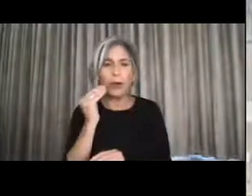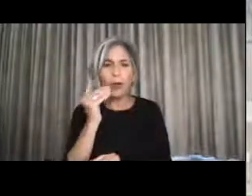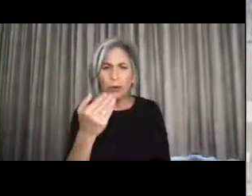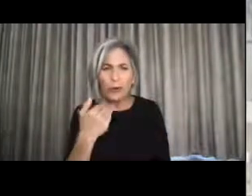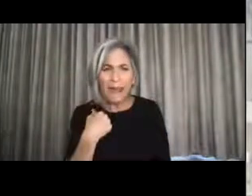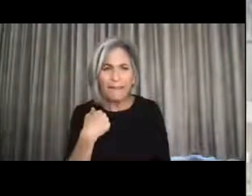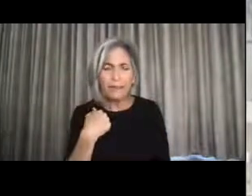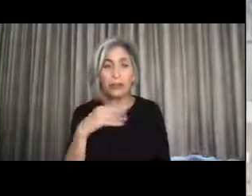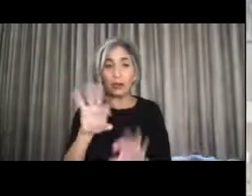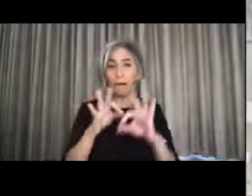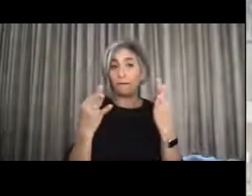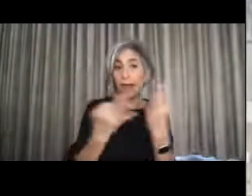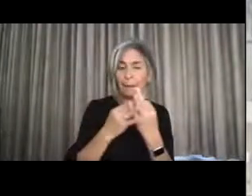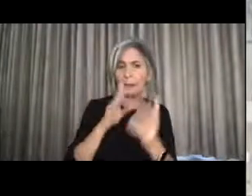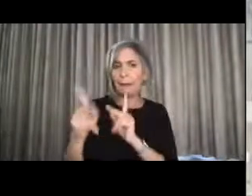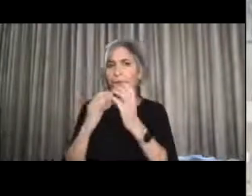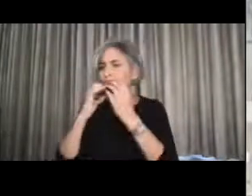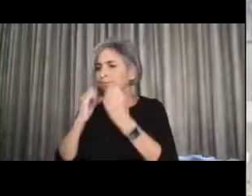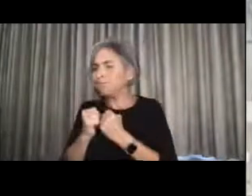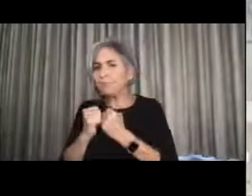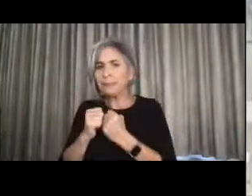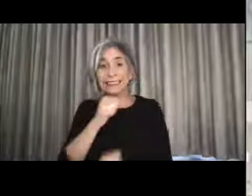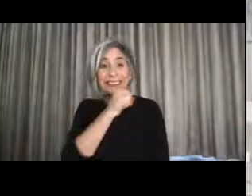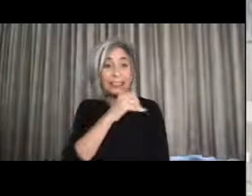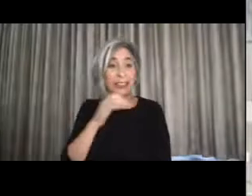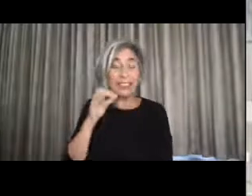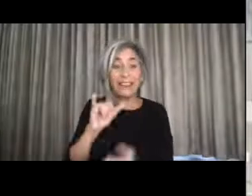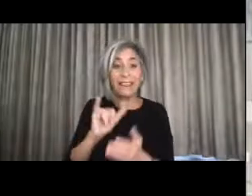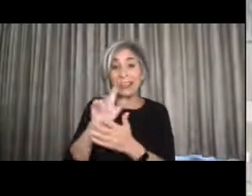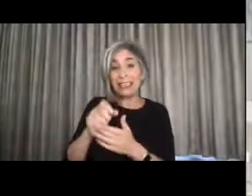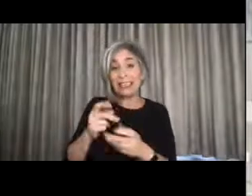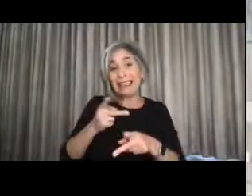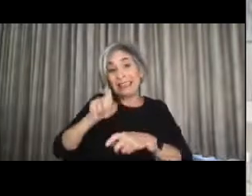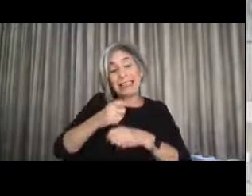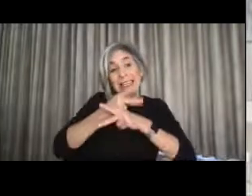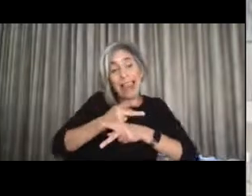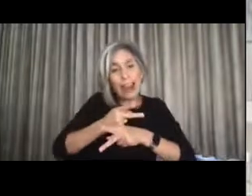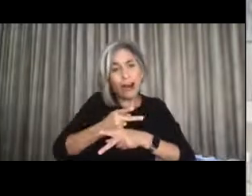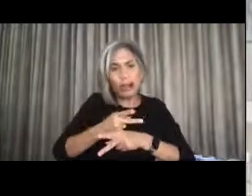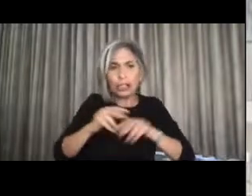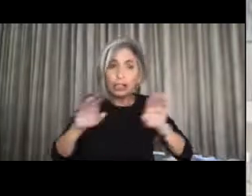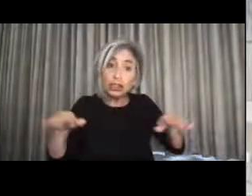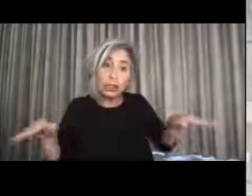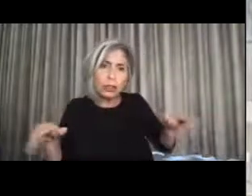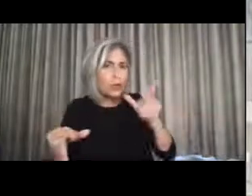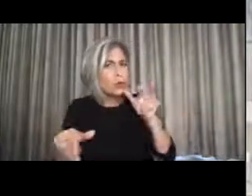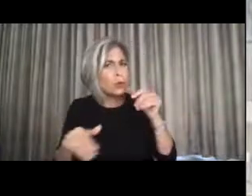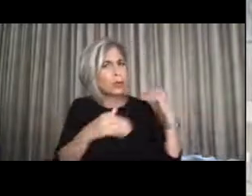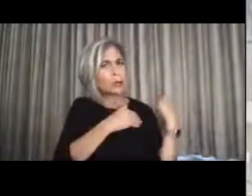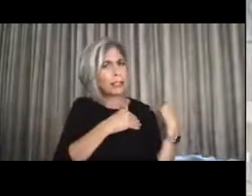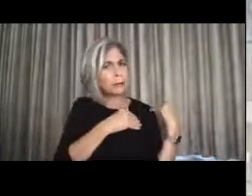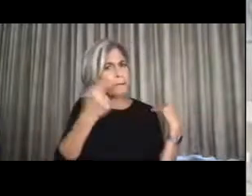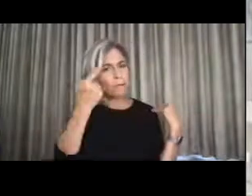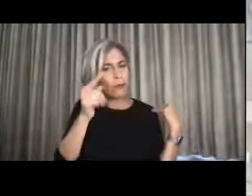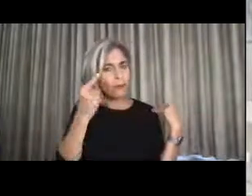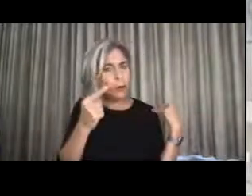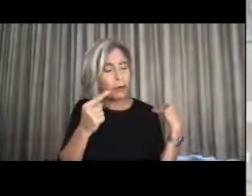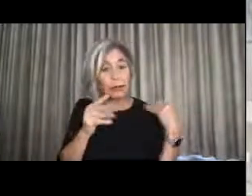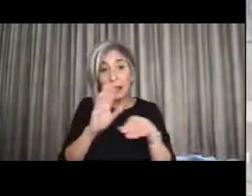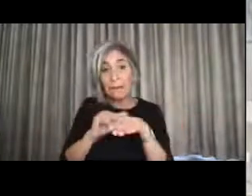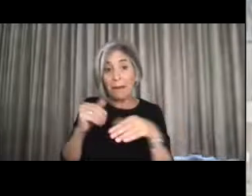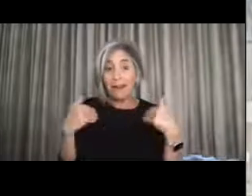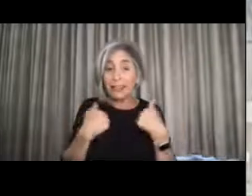family and your loved ones? Do you have elderly relatives that need care? What about children? Are you responsible for any other adults? Do you have pets that you